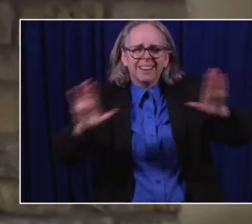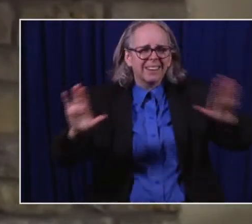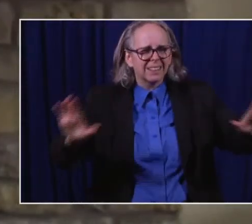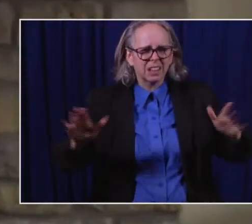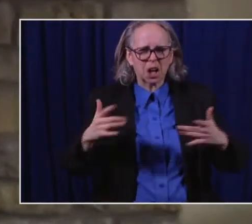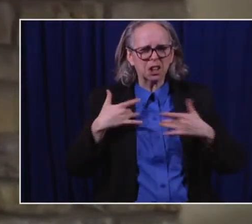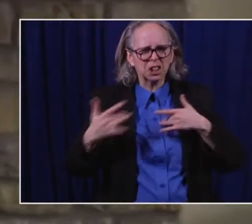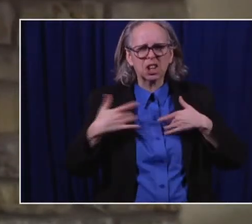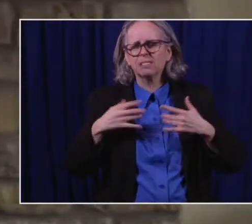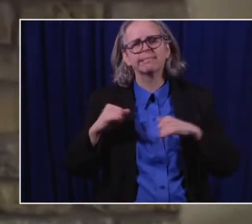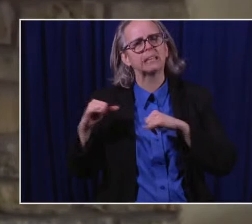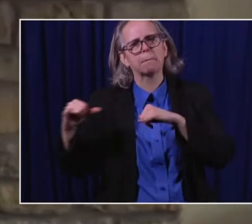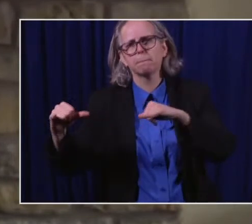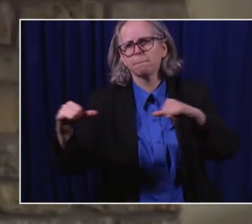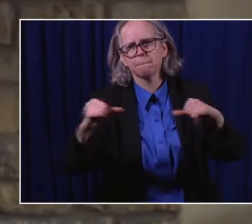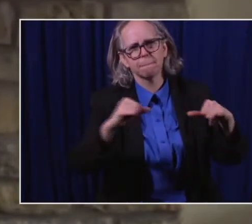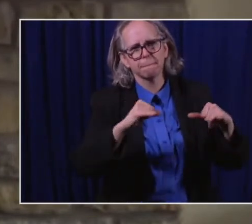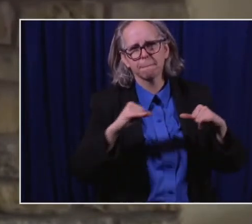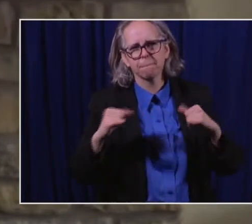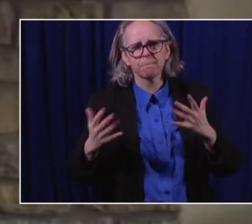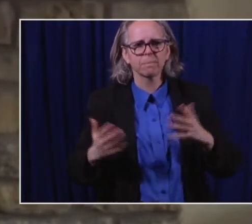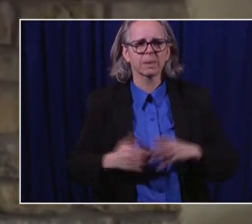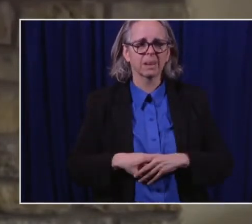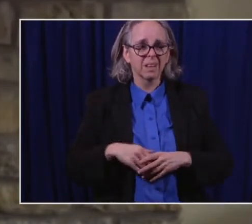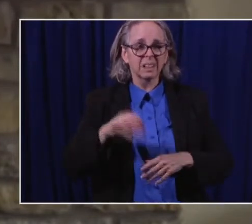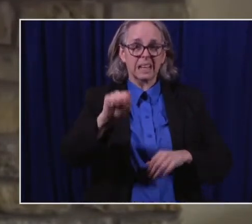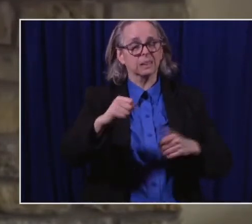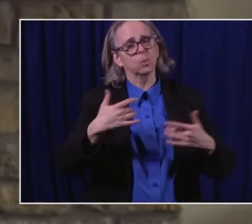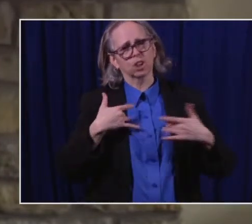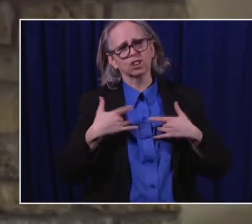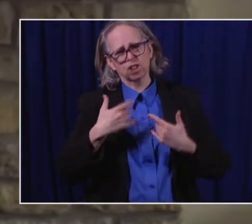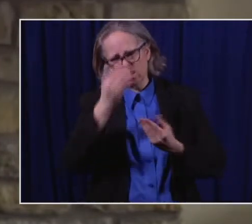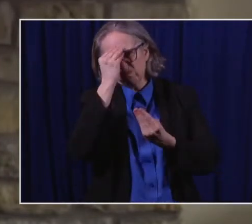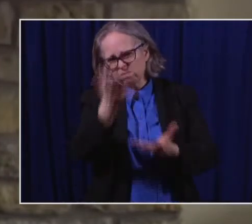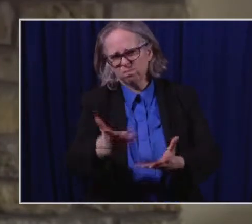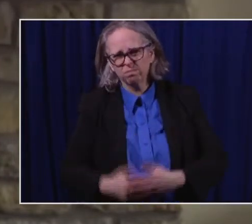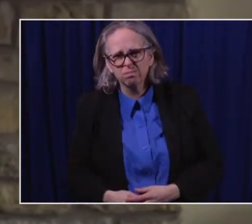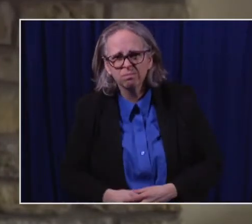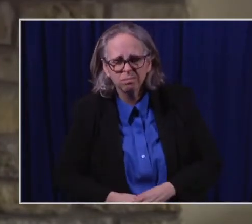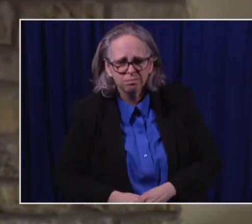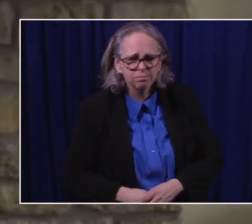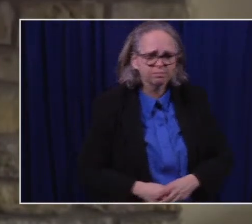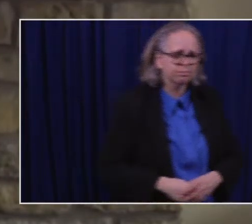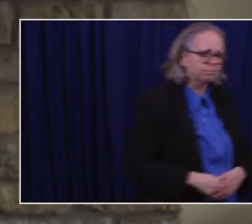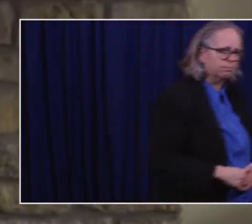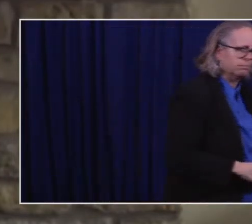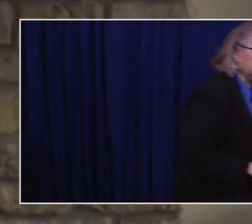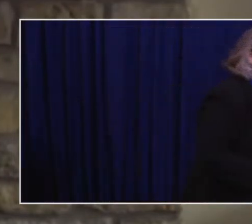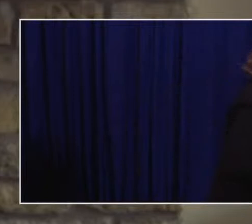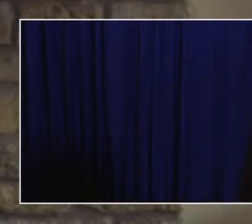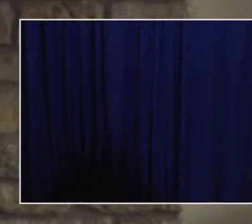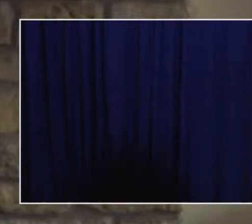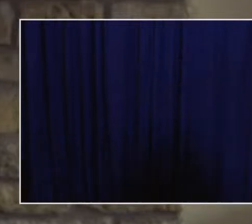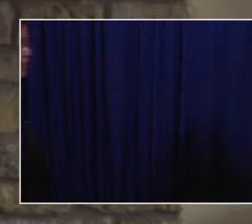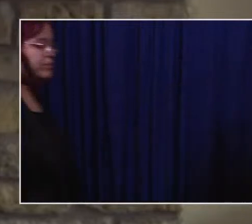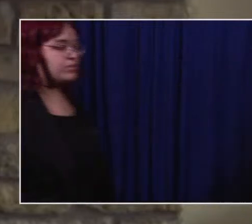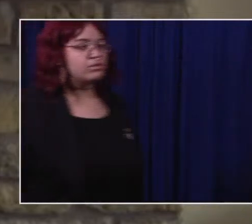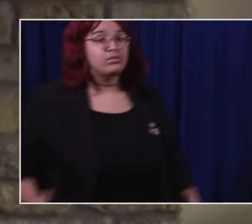concern. But yes, we are. Next question is from Chelsea Sick at WKEF in